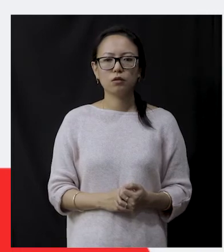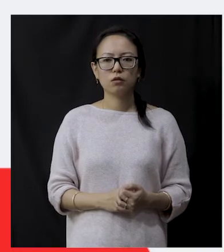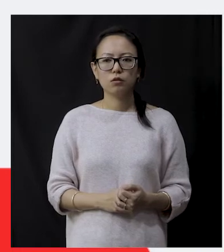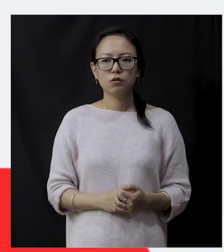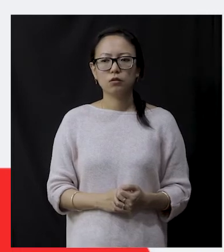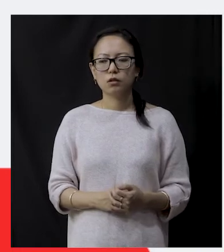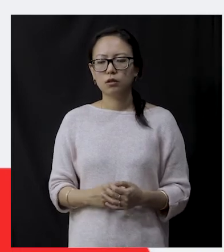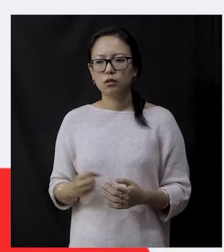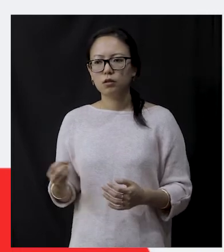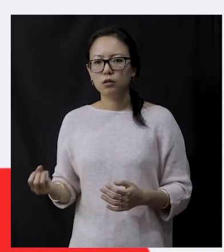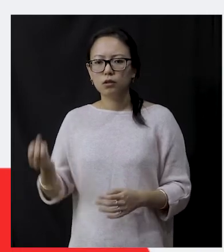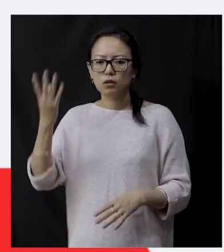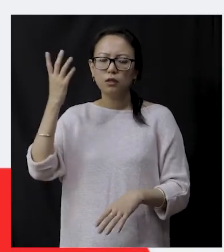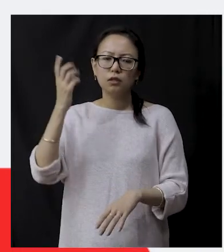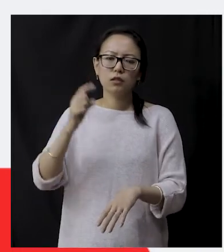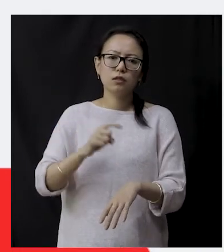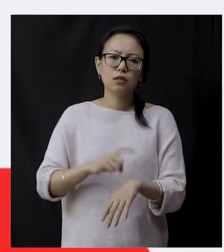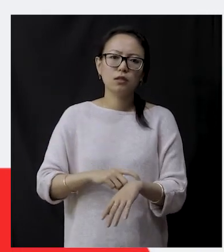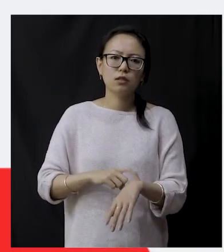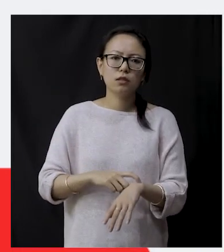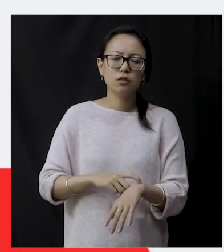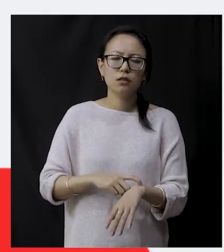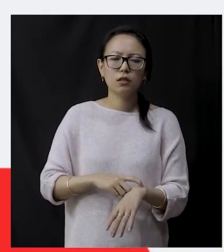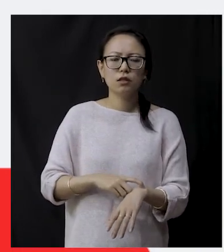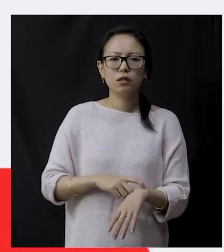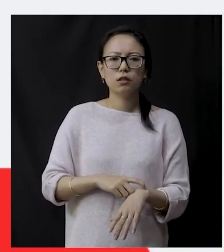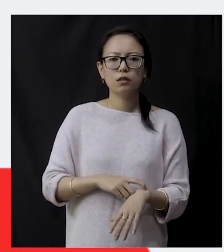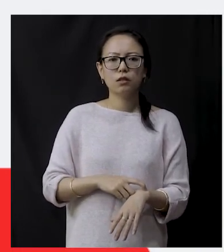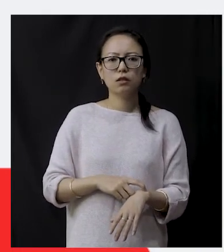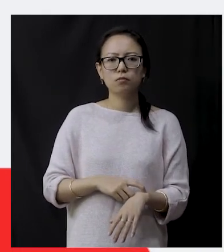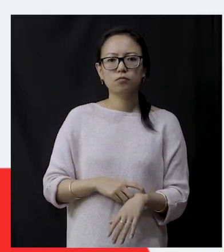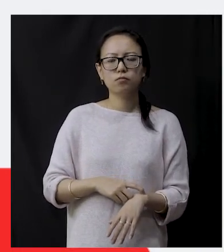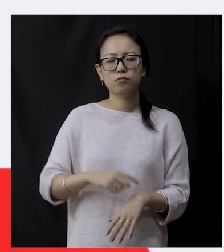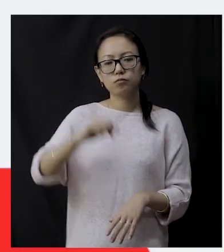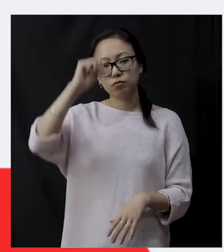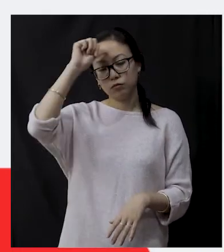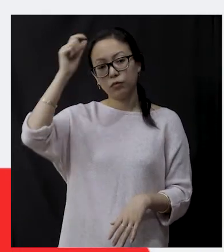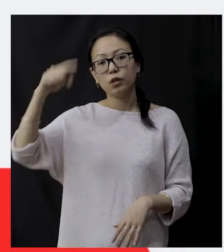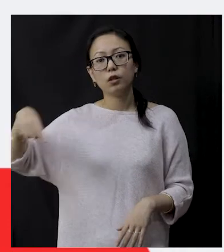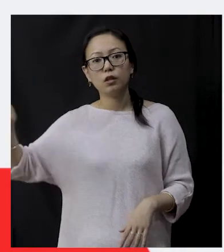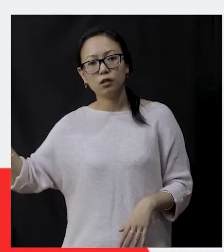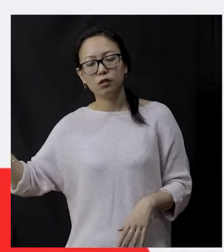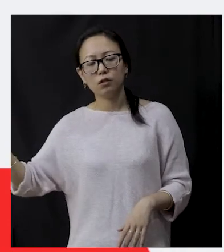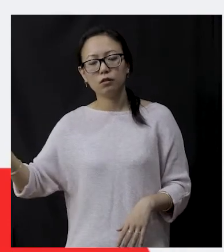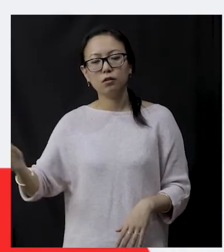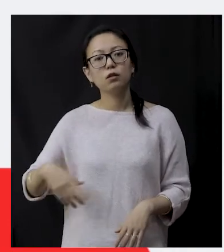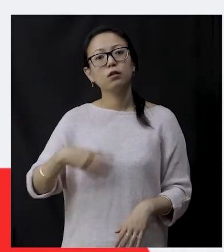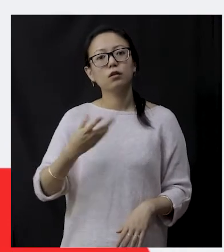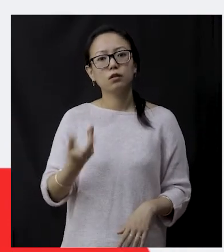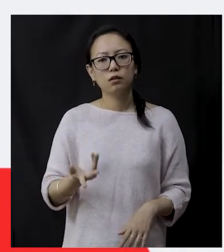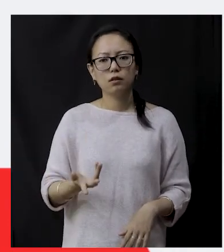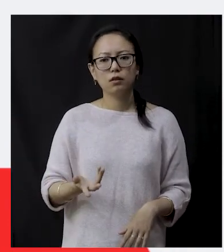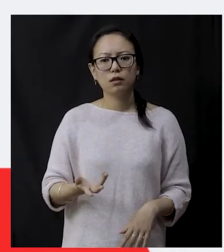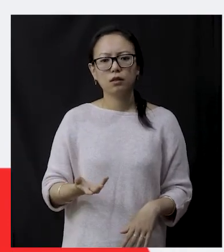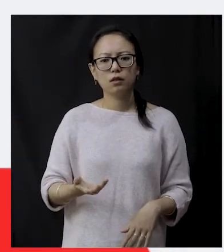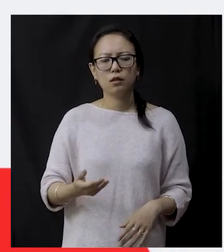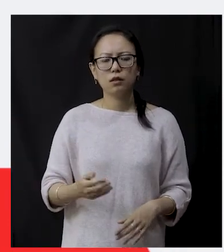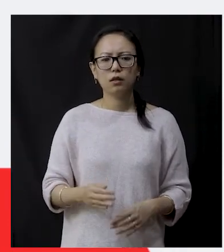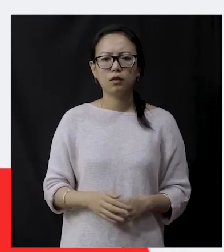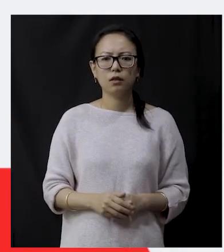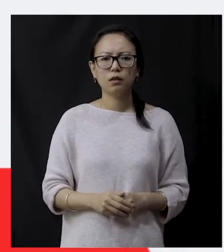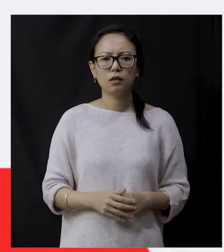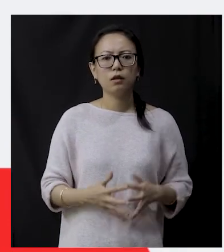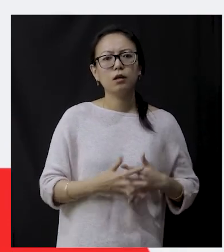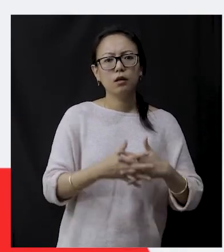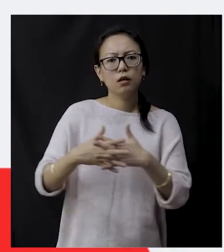for us, countries like USA, they will be